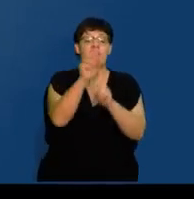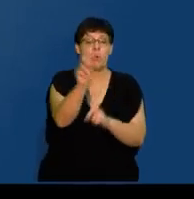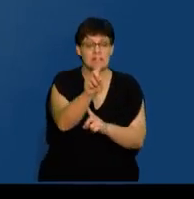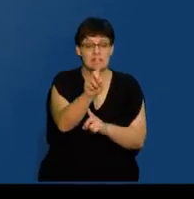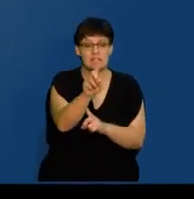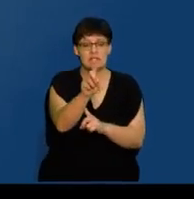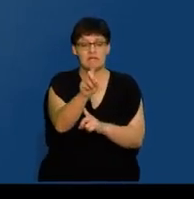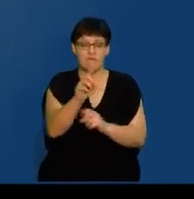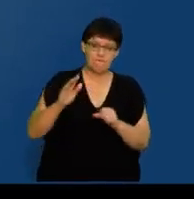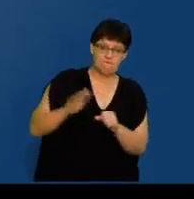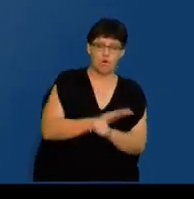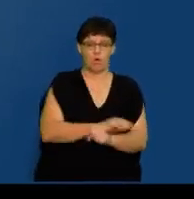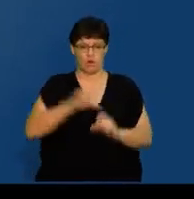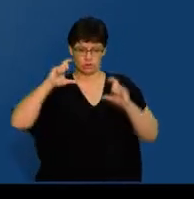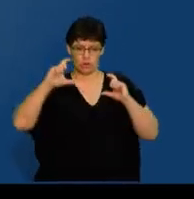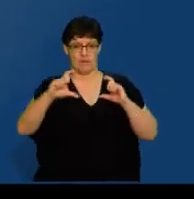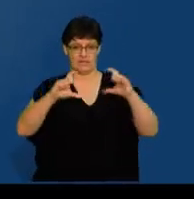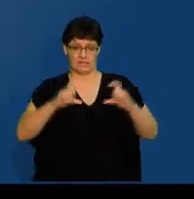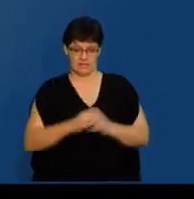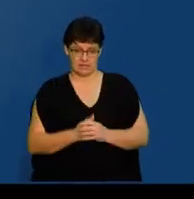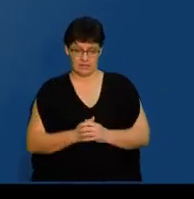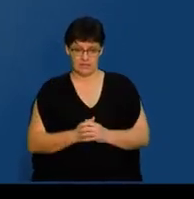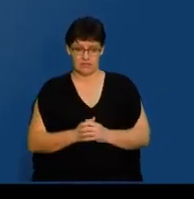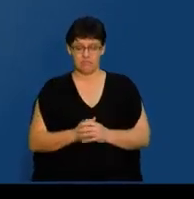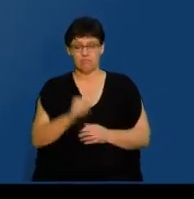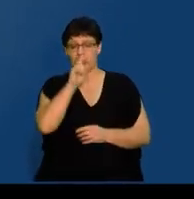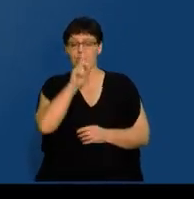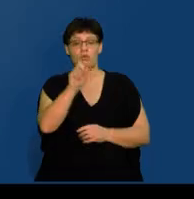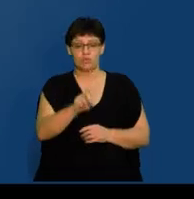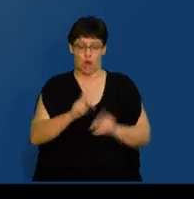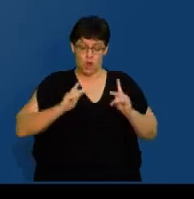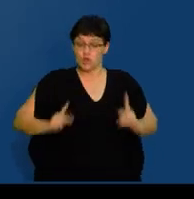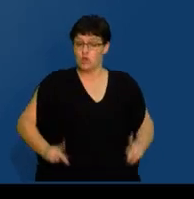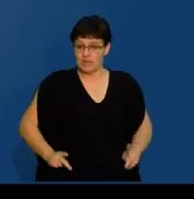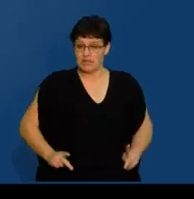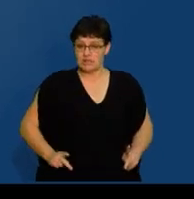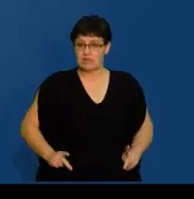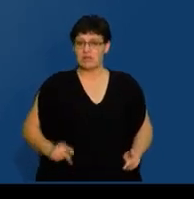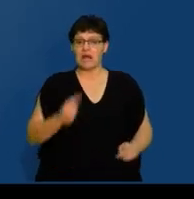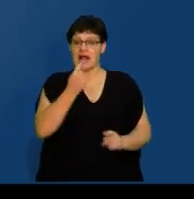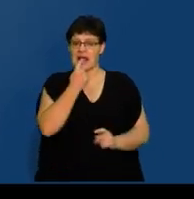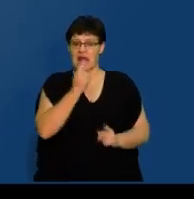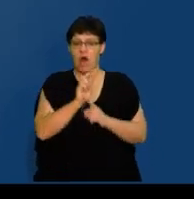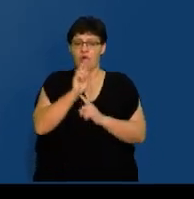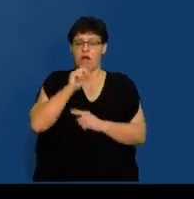complete dominance. So here's the question. In humans, the ability to roll the tongue is due to